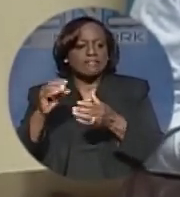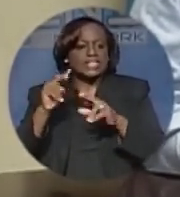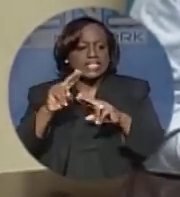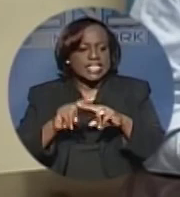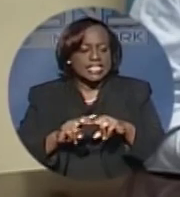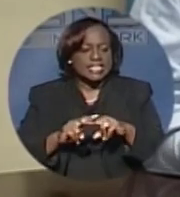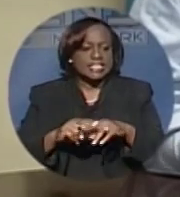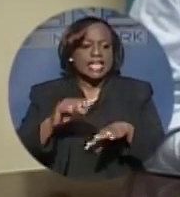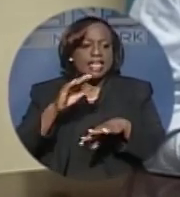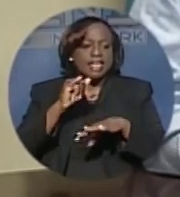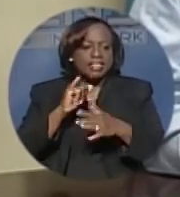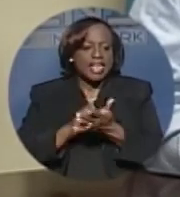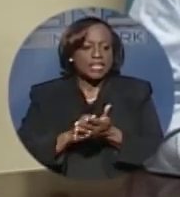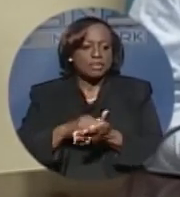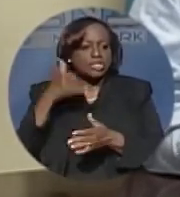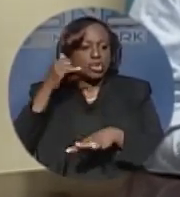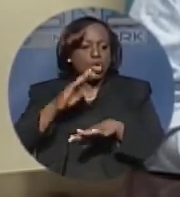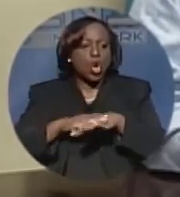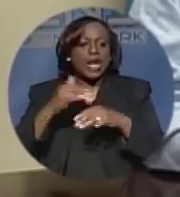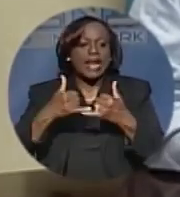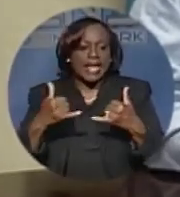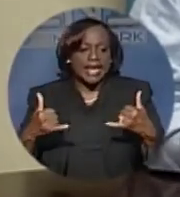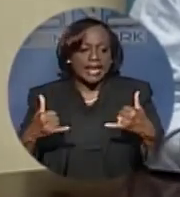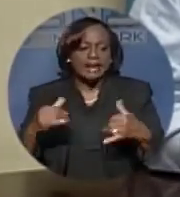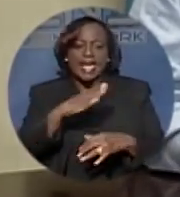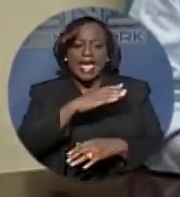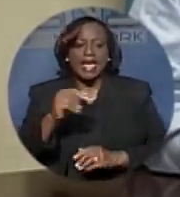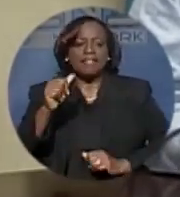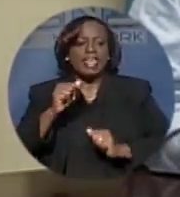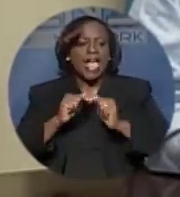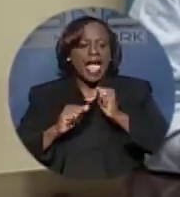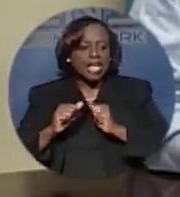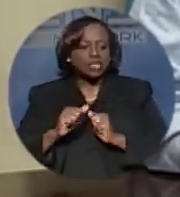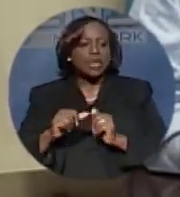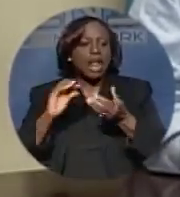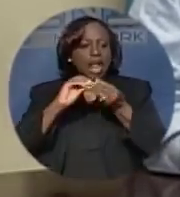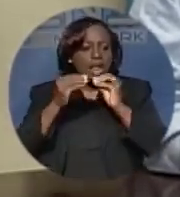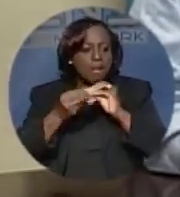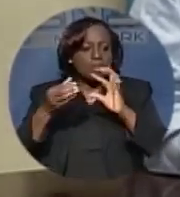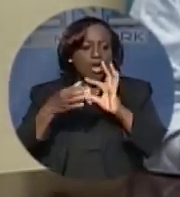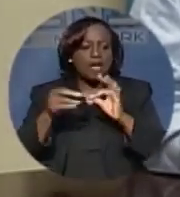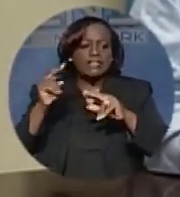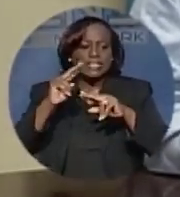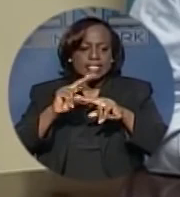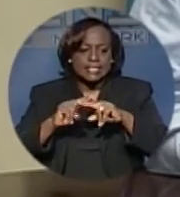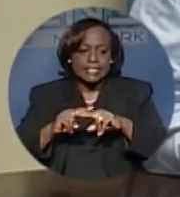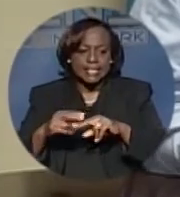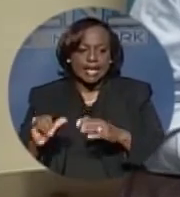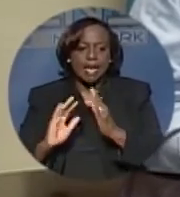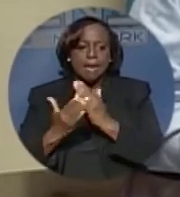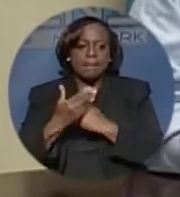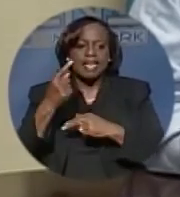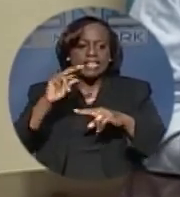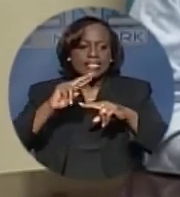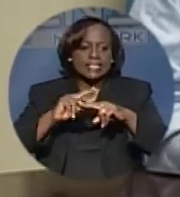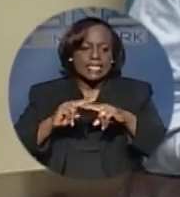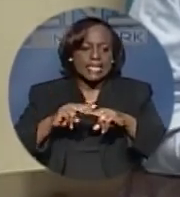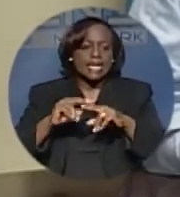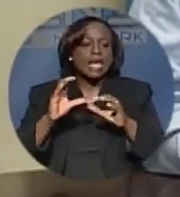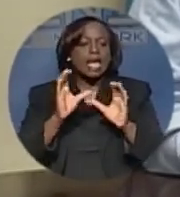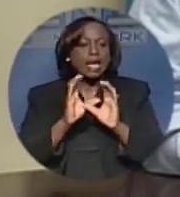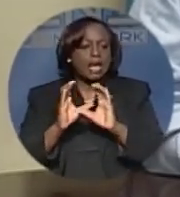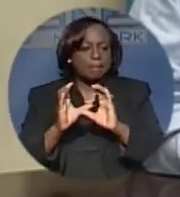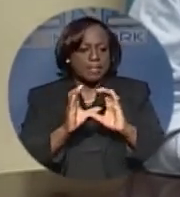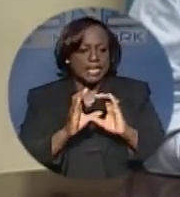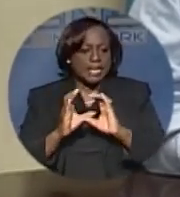sold online by a ticket company and the actual number of seating by the seating company. And so,